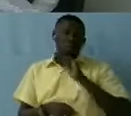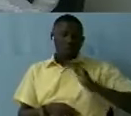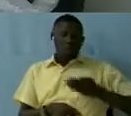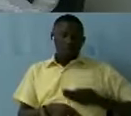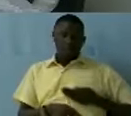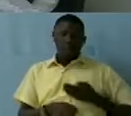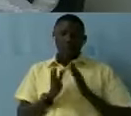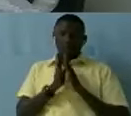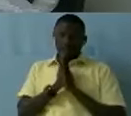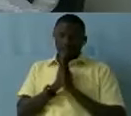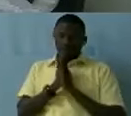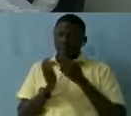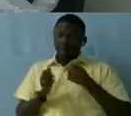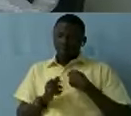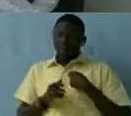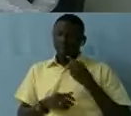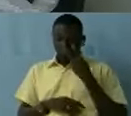seen those.